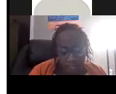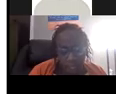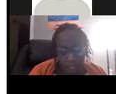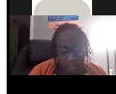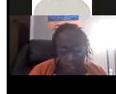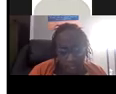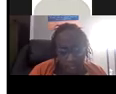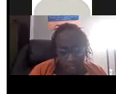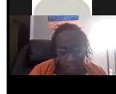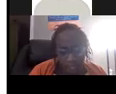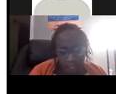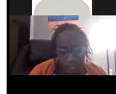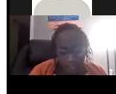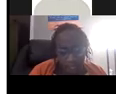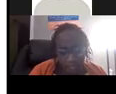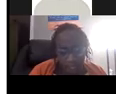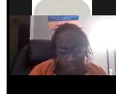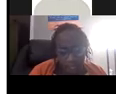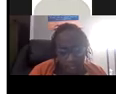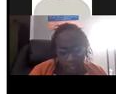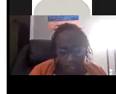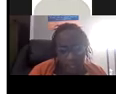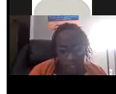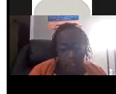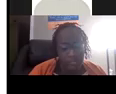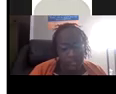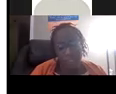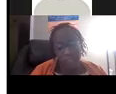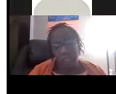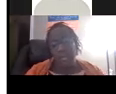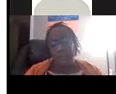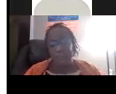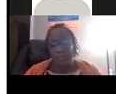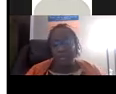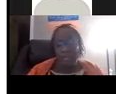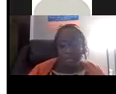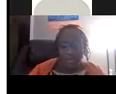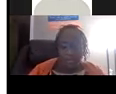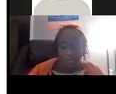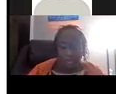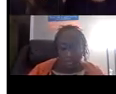at the incarnation in Jesus. So